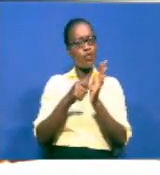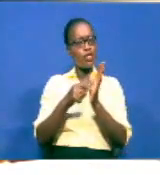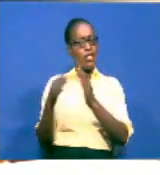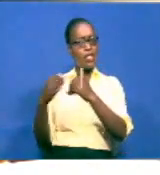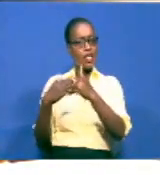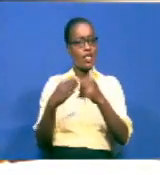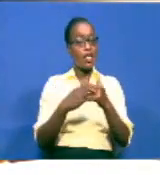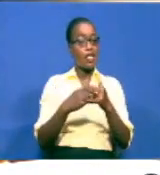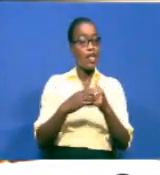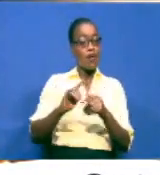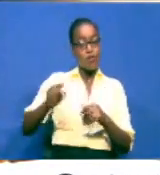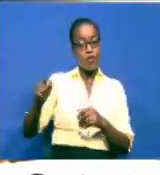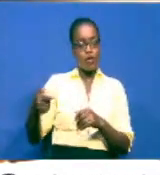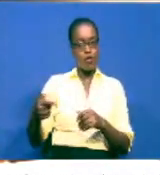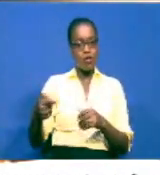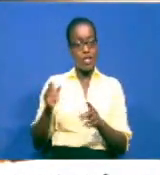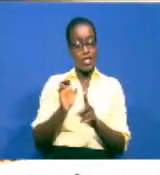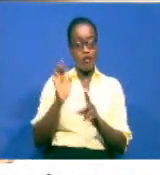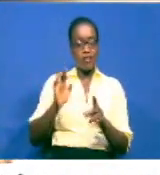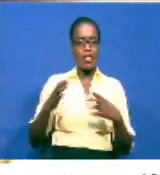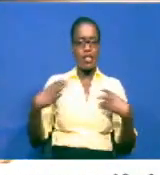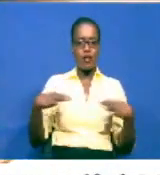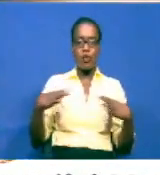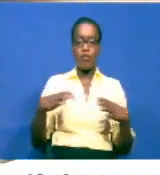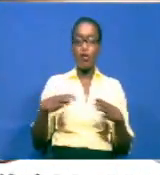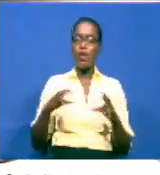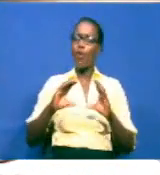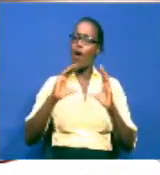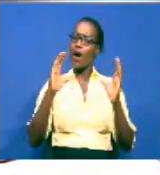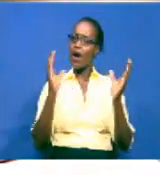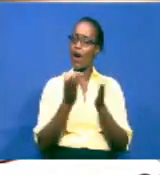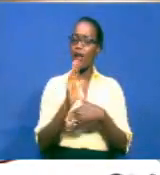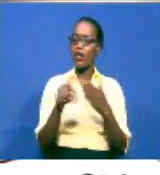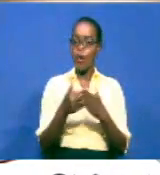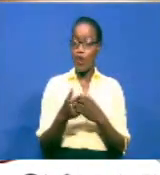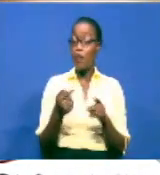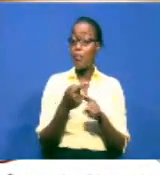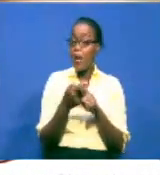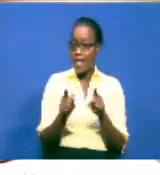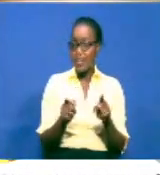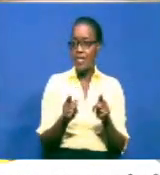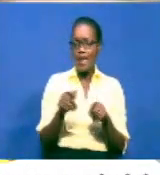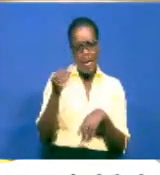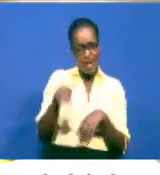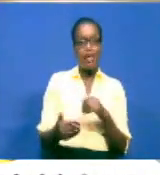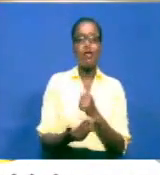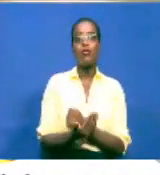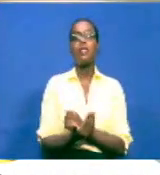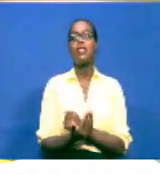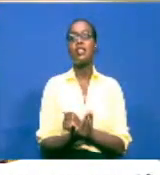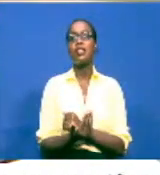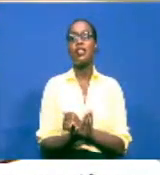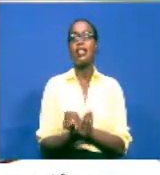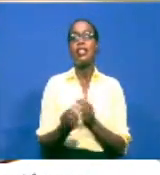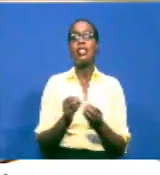2.99 million infected people in the whole world. But as early this morning, that